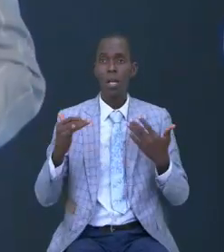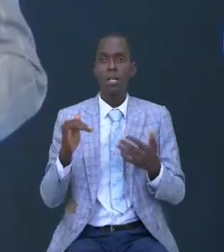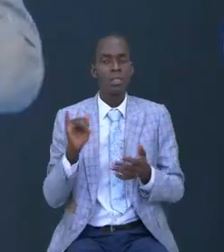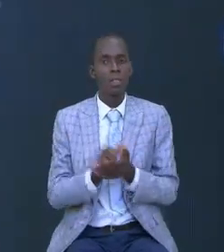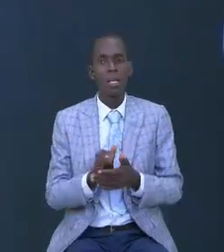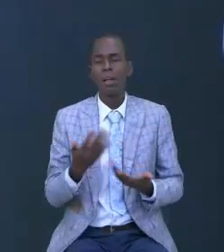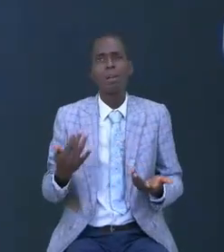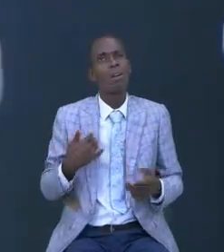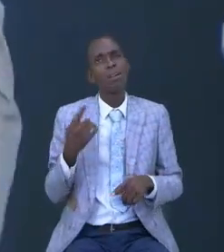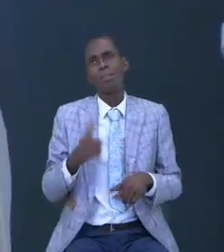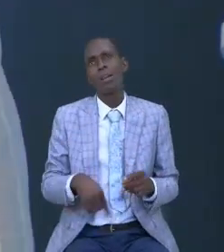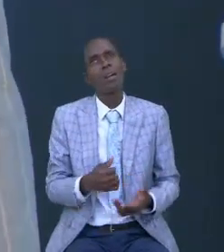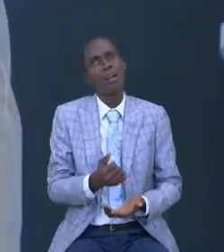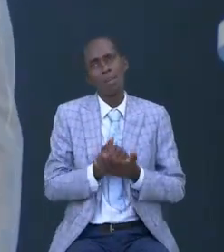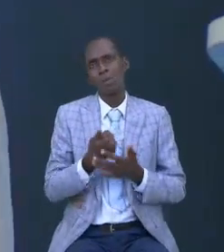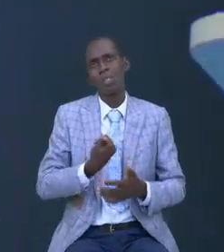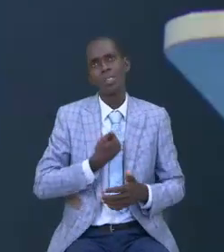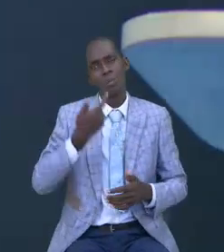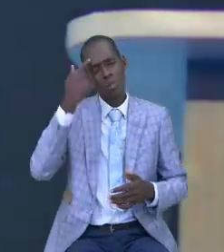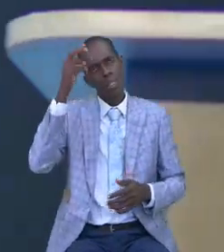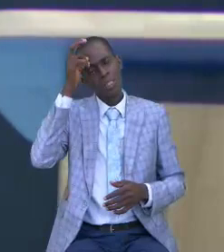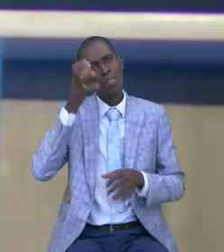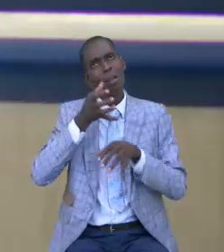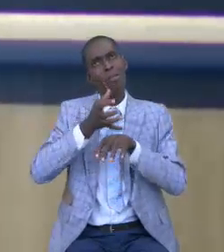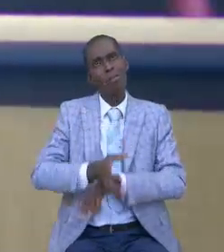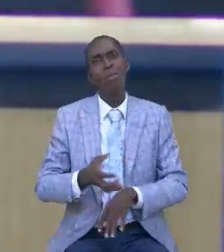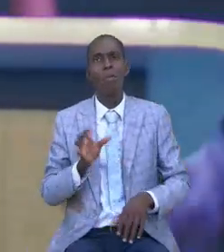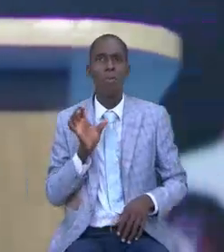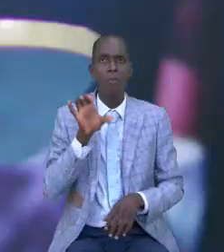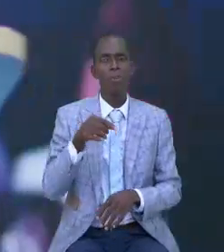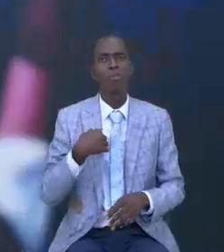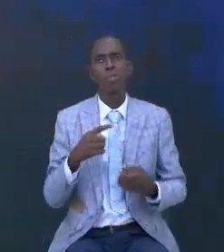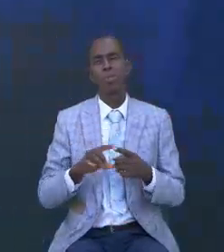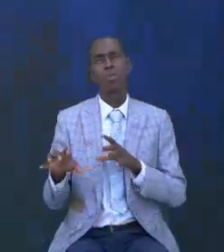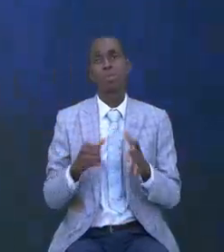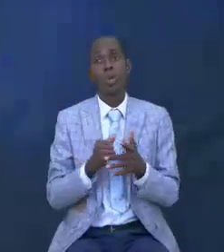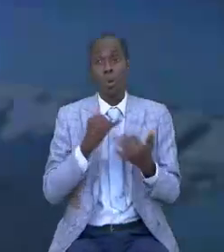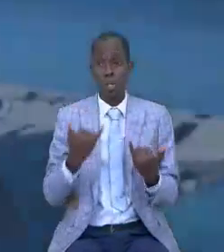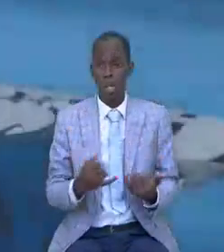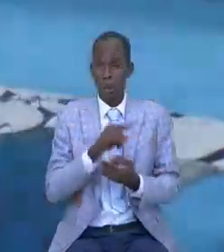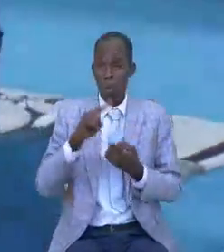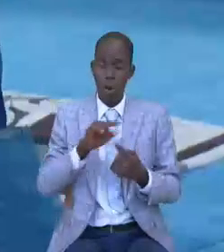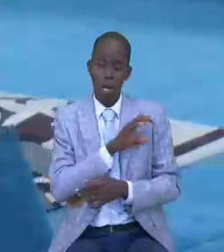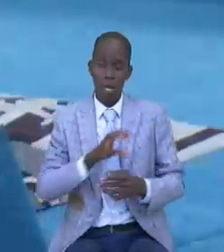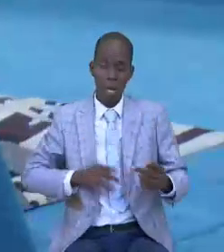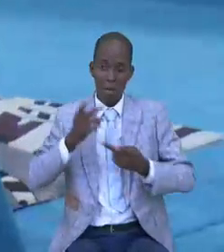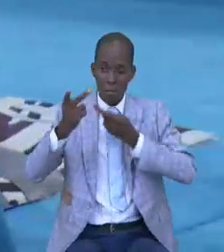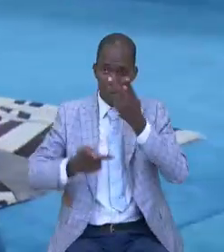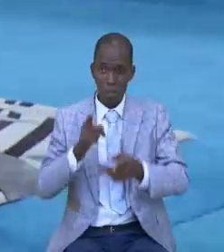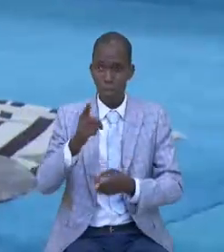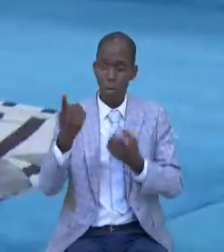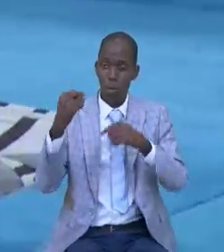help it. Satan made me do it. When Christ visits you and when Christ comes upon your